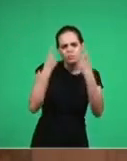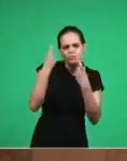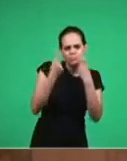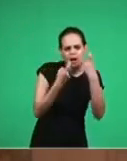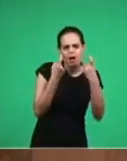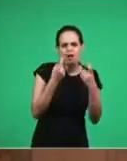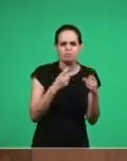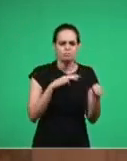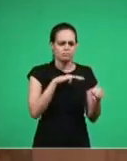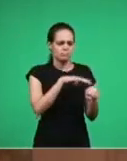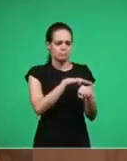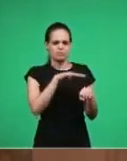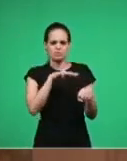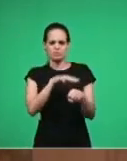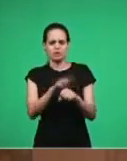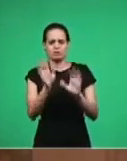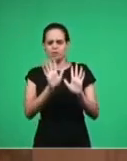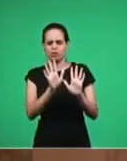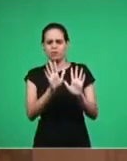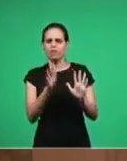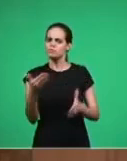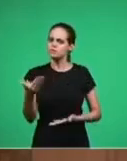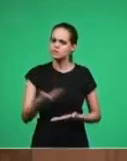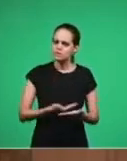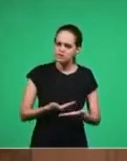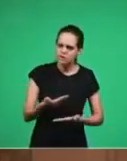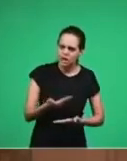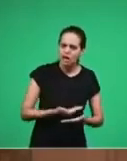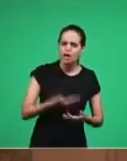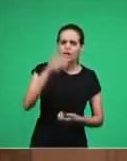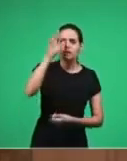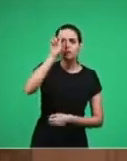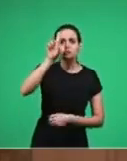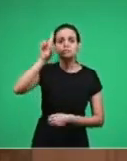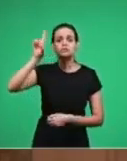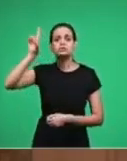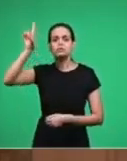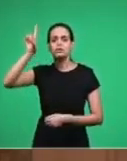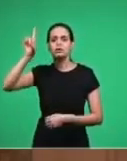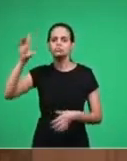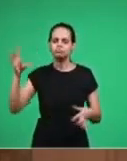We are not worried about any other ministry of other churches.